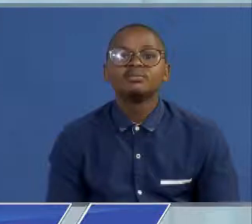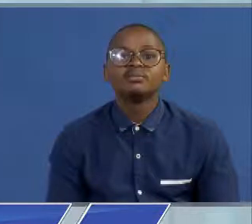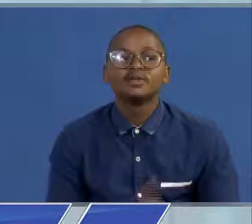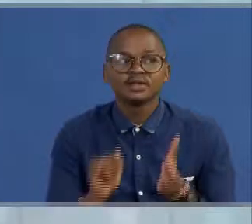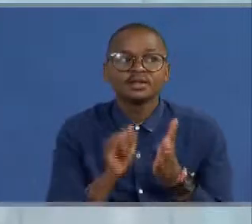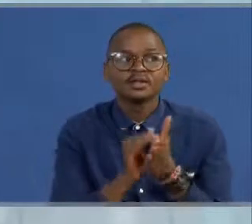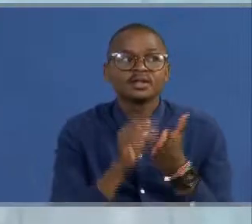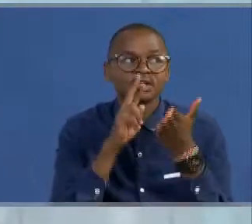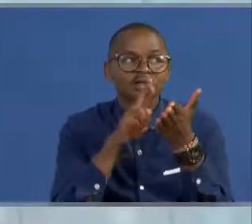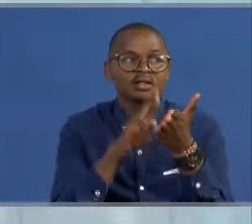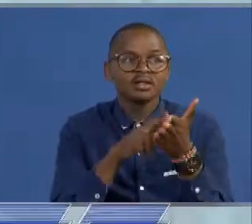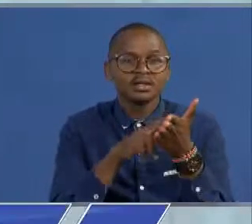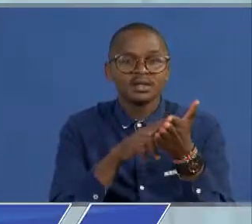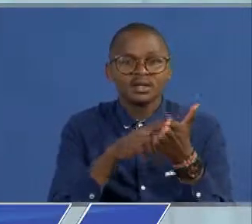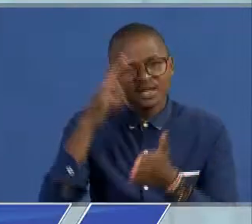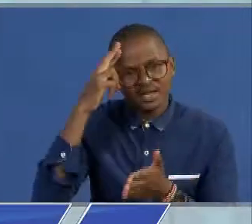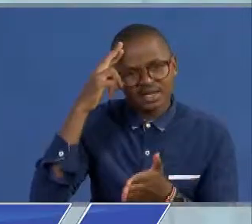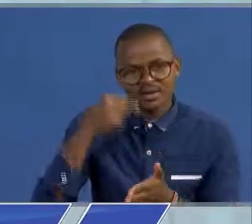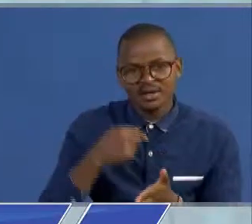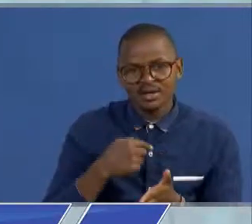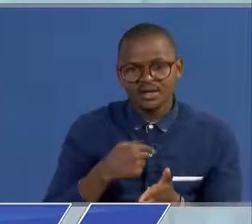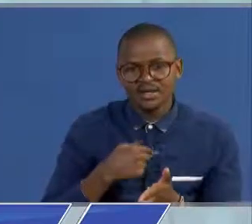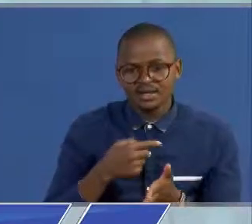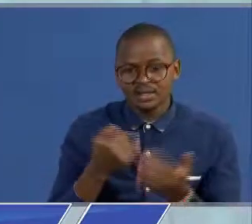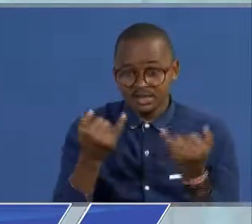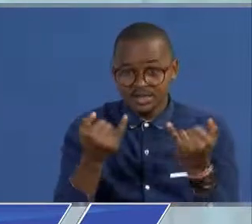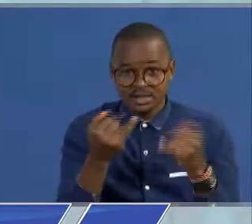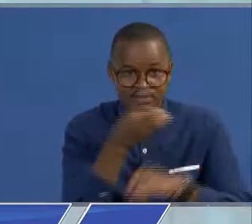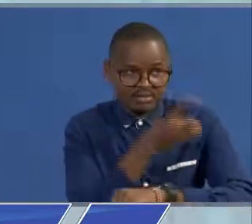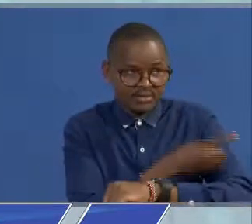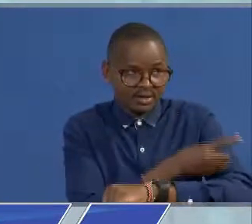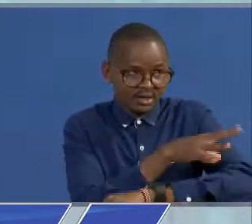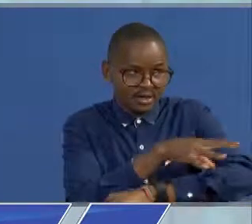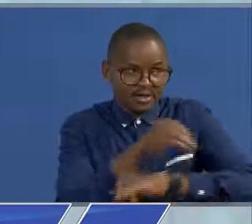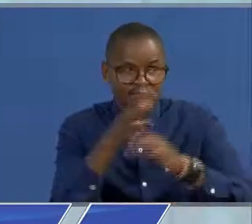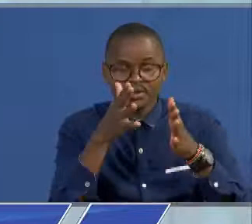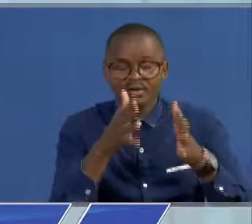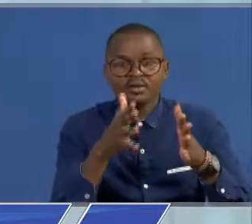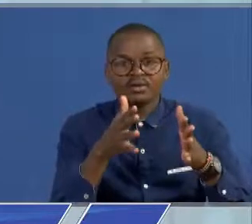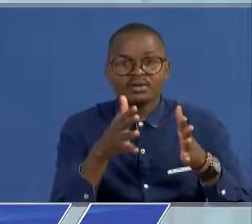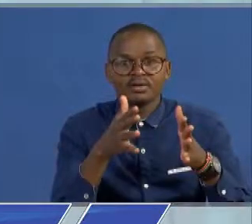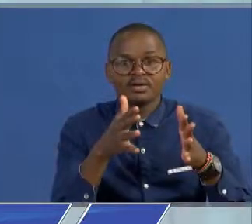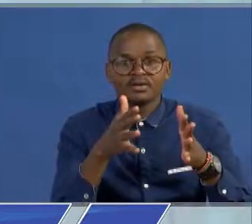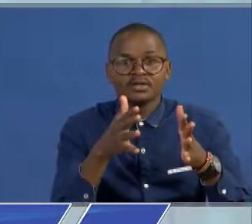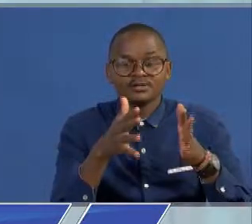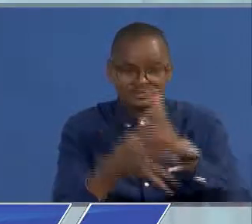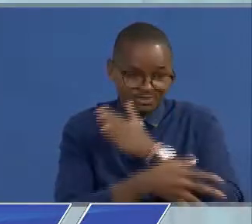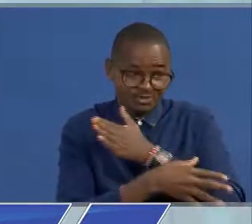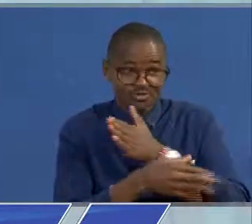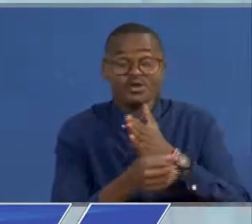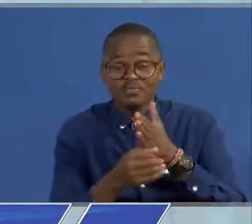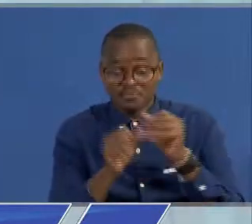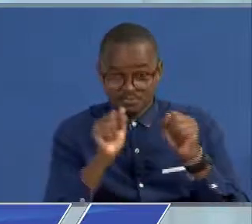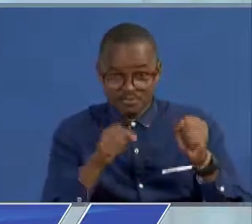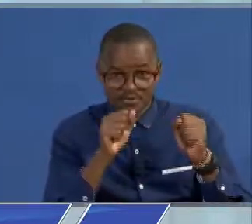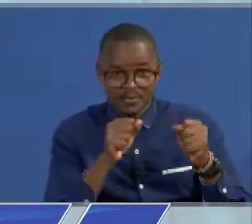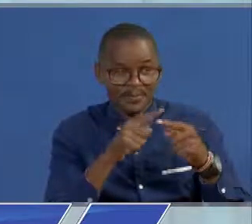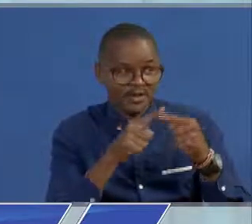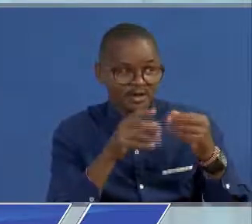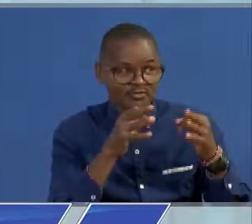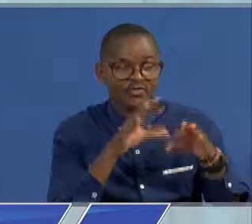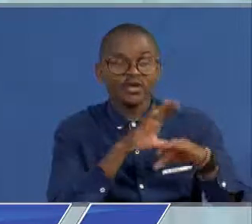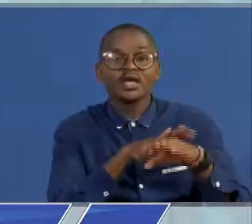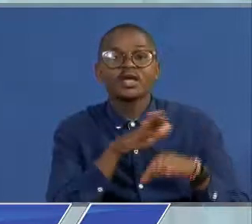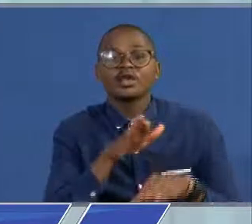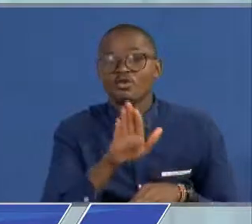Well, that report by Casey Lally reminds me that nowadays we have fraudsters becoming really smart. You can get scammed and not even know it. But if you find